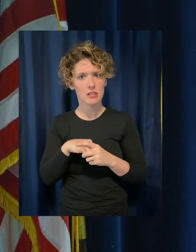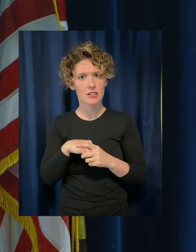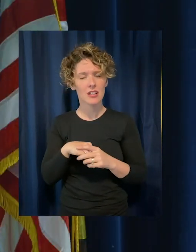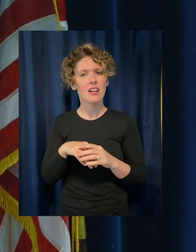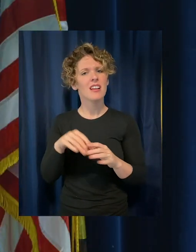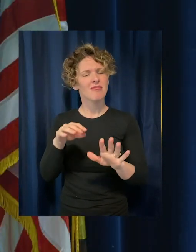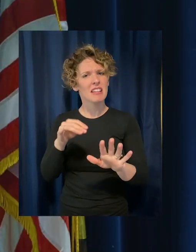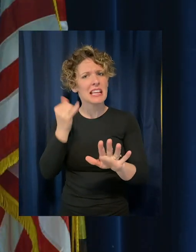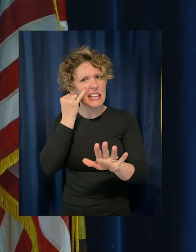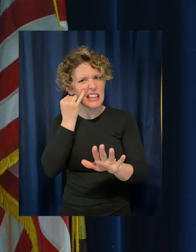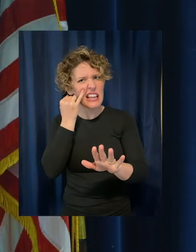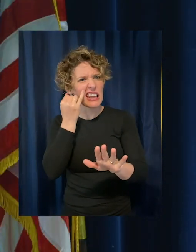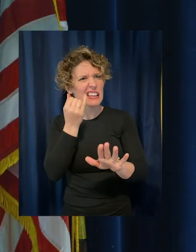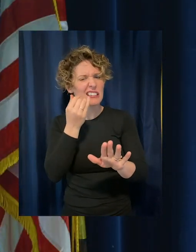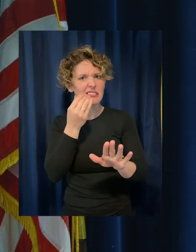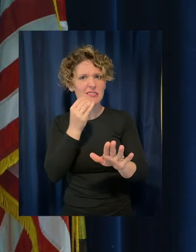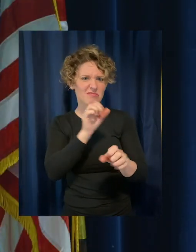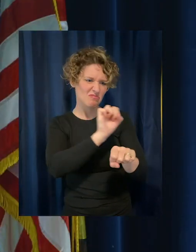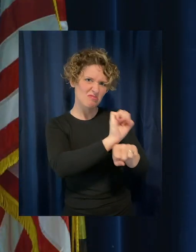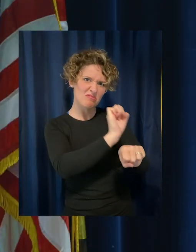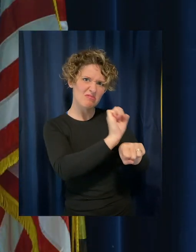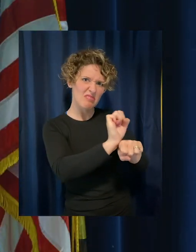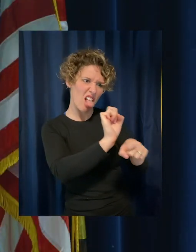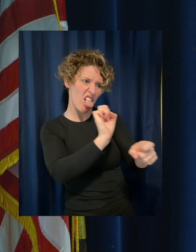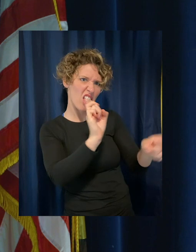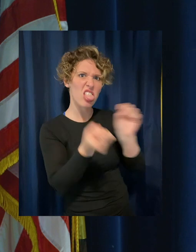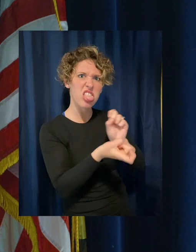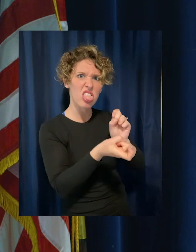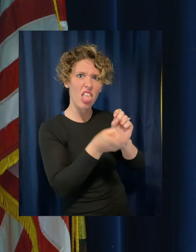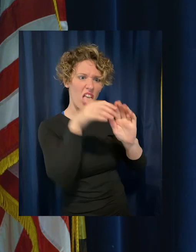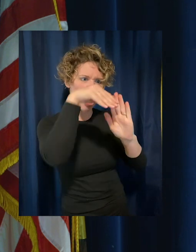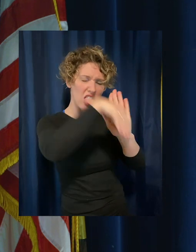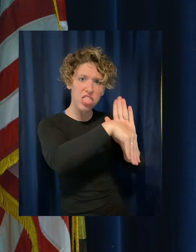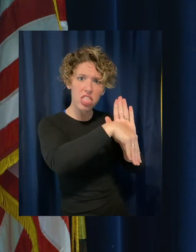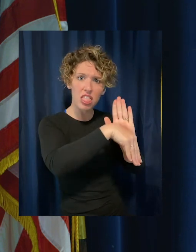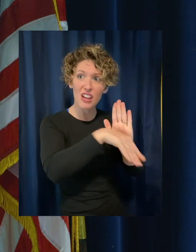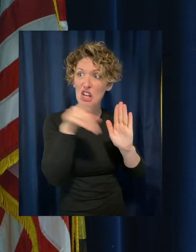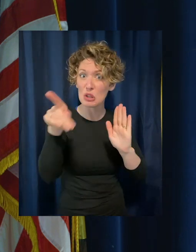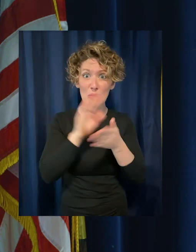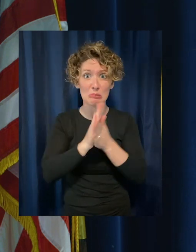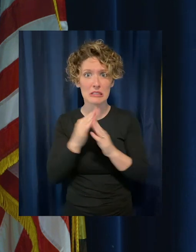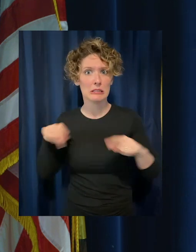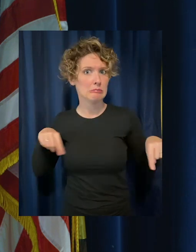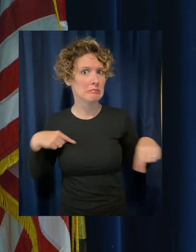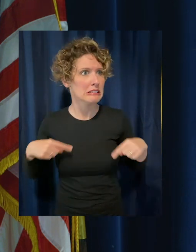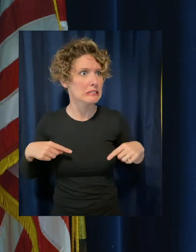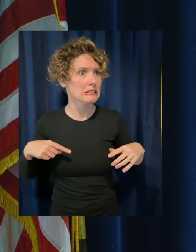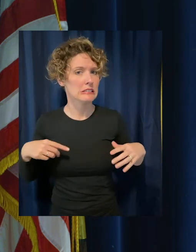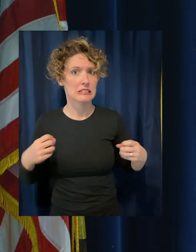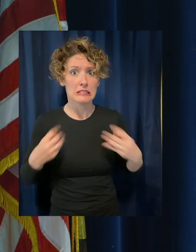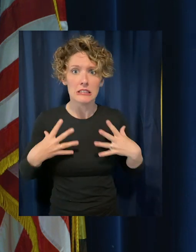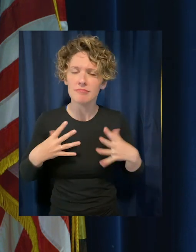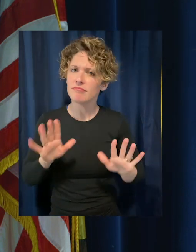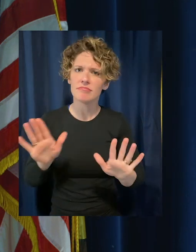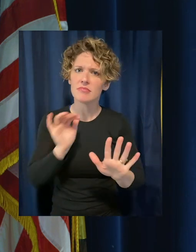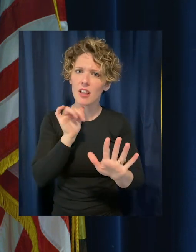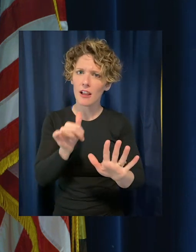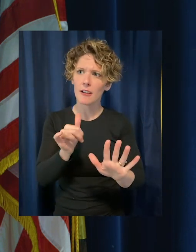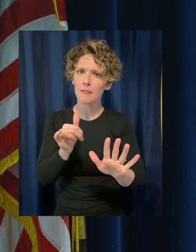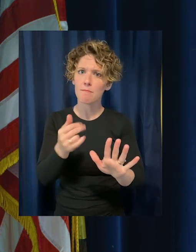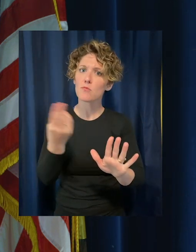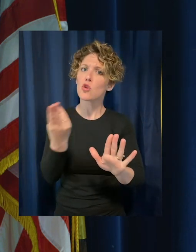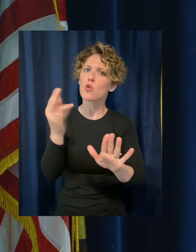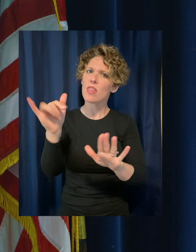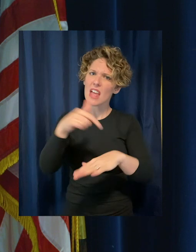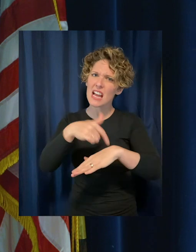setback. It could be the perfect time for a gap year to find out what you want to study, so you don't spend extra money switching